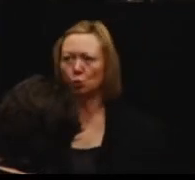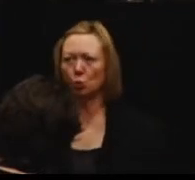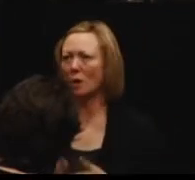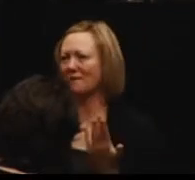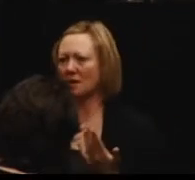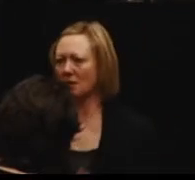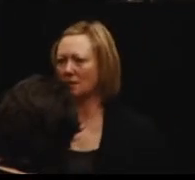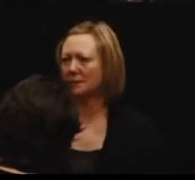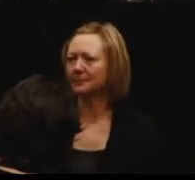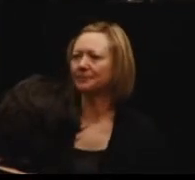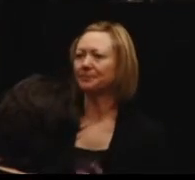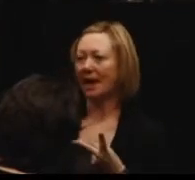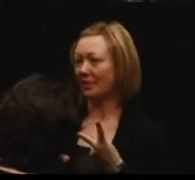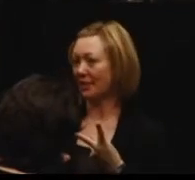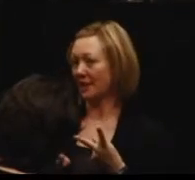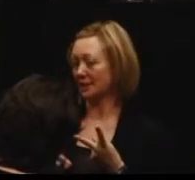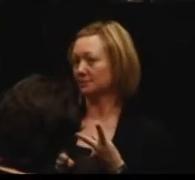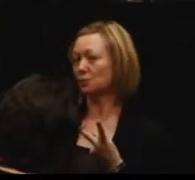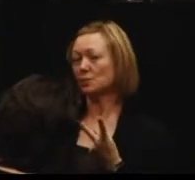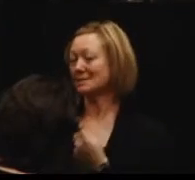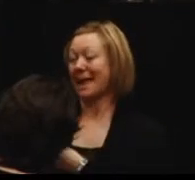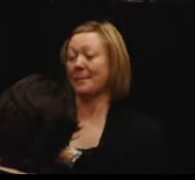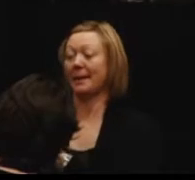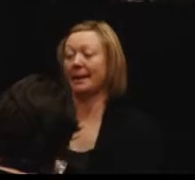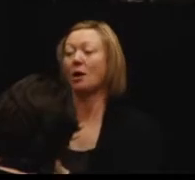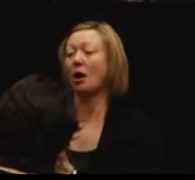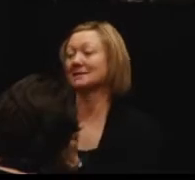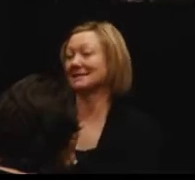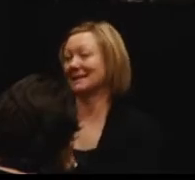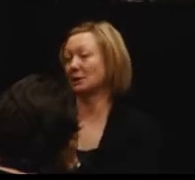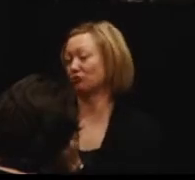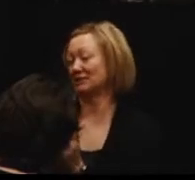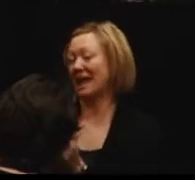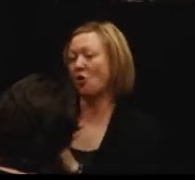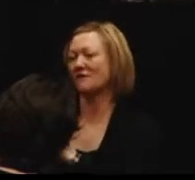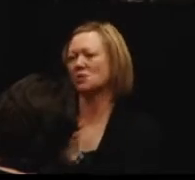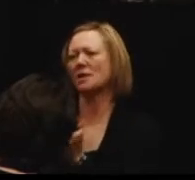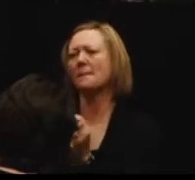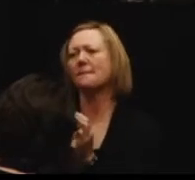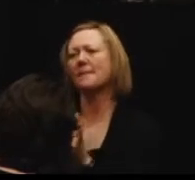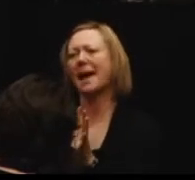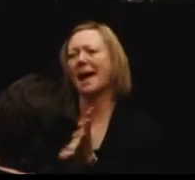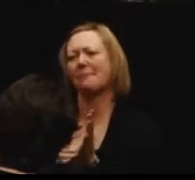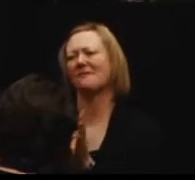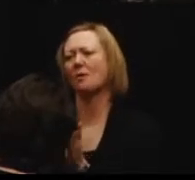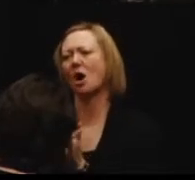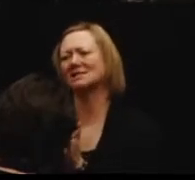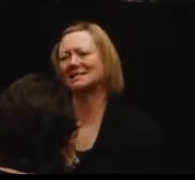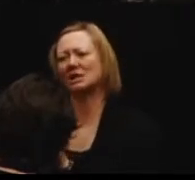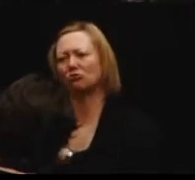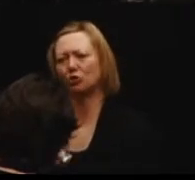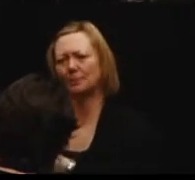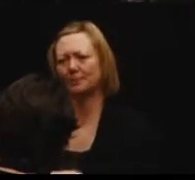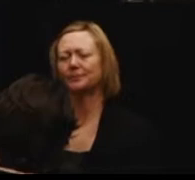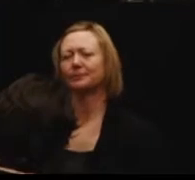what's happening in ICT, and I had a conversation recently with Candace Kinzer from the ICT group, and one of the things